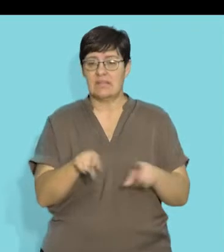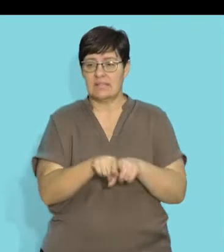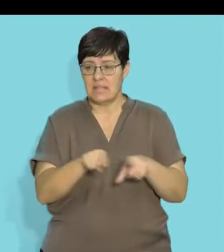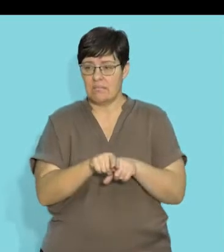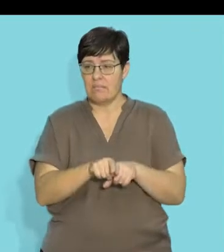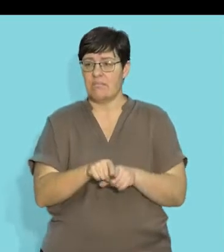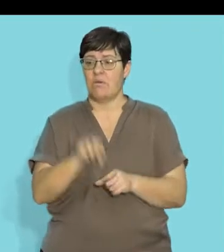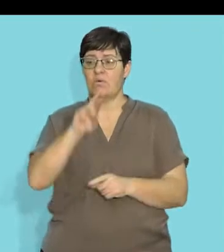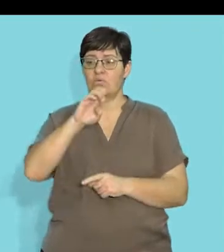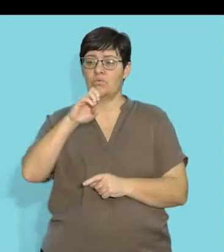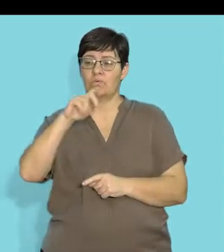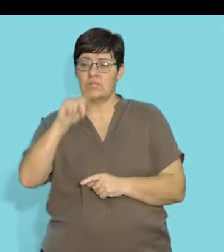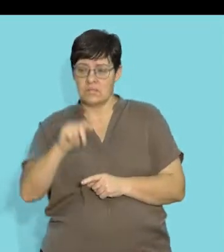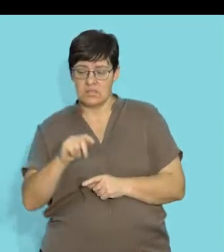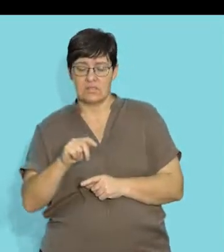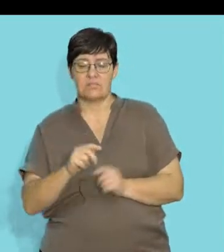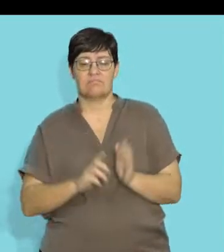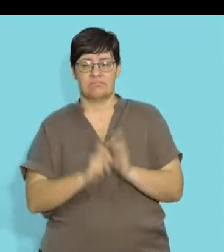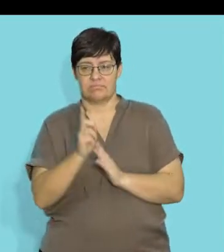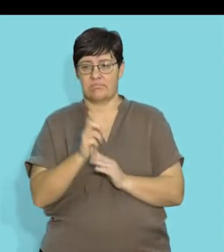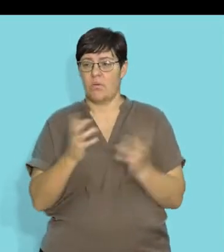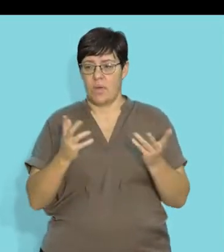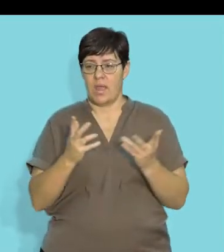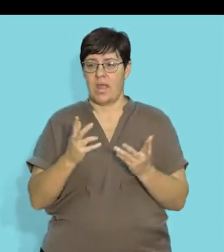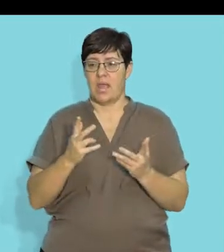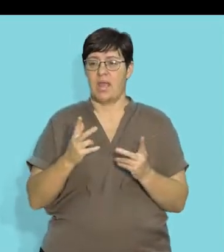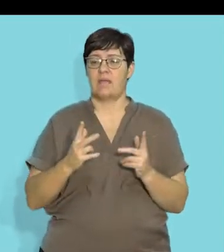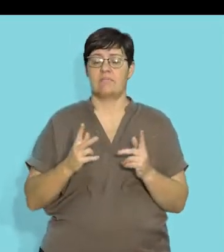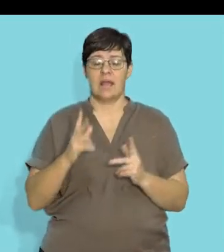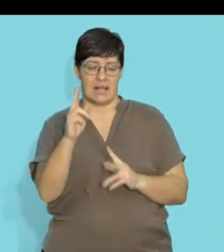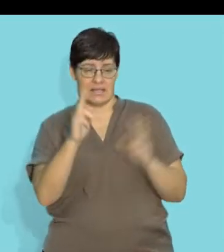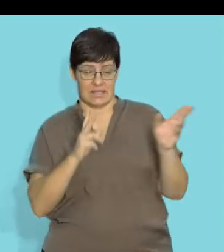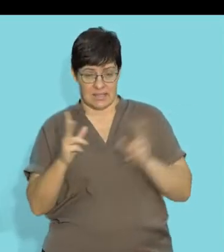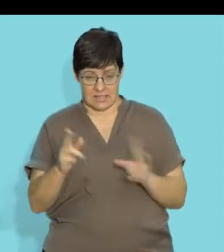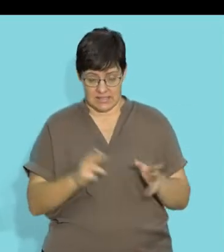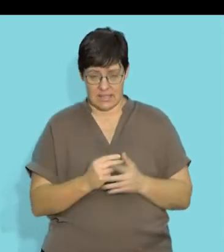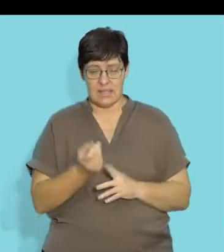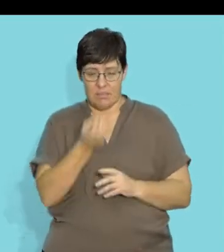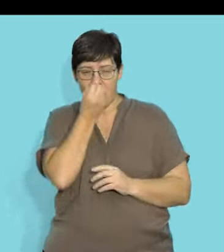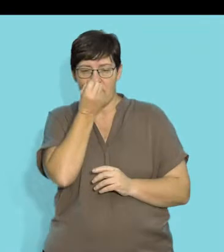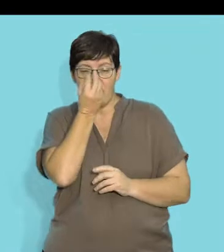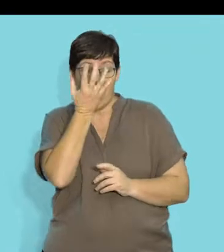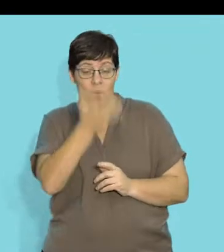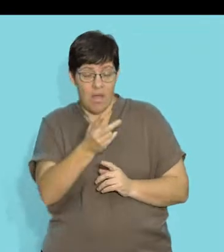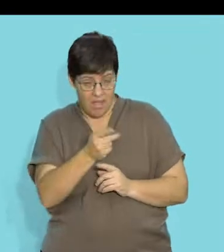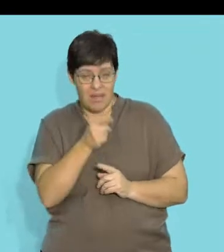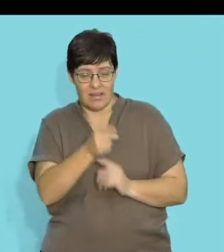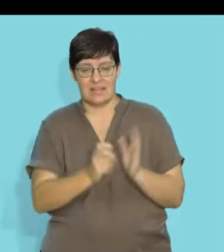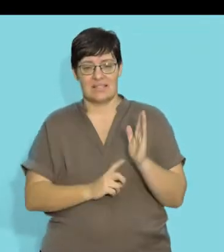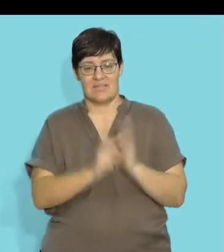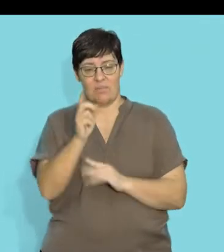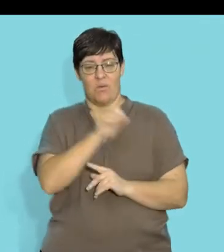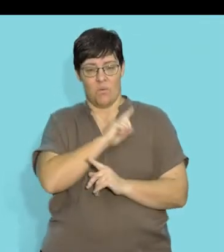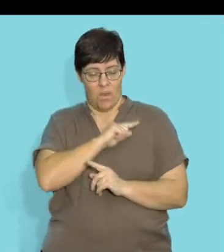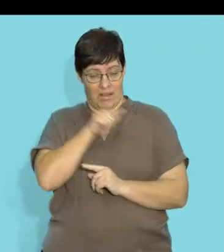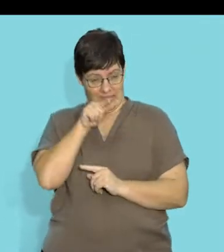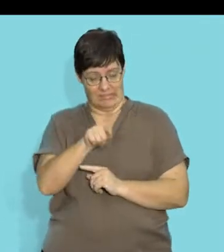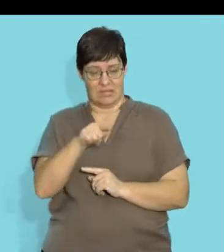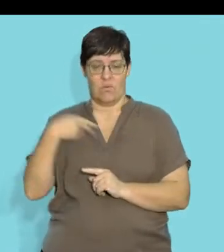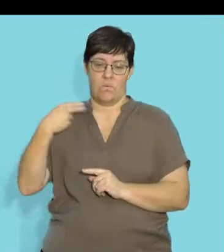roots in cuttings. You'll find that the development of flowers also occurs due to